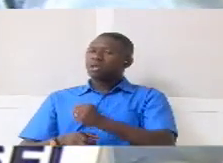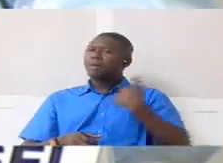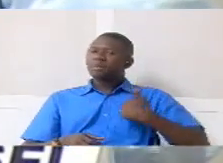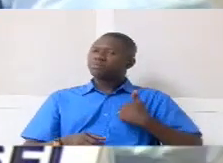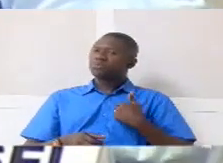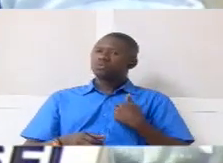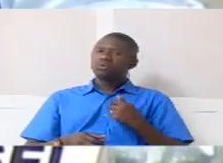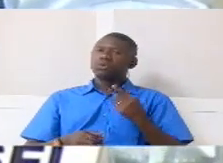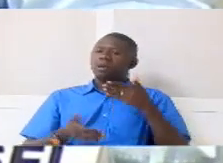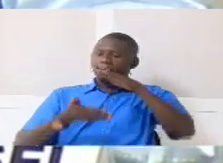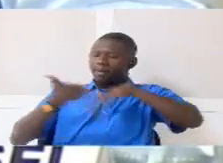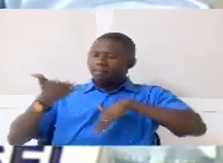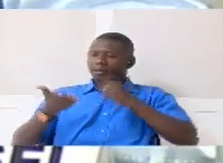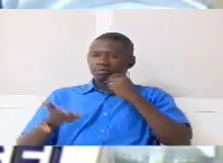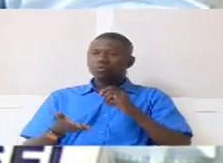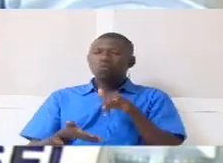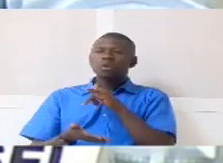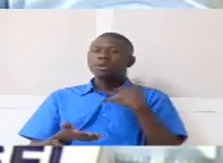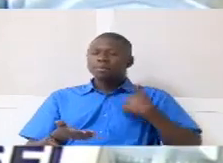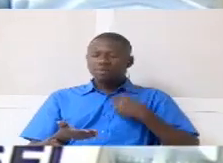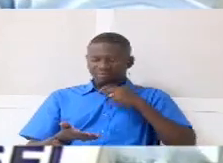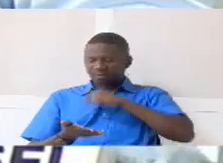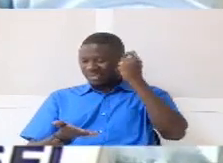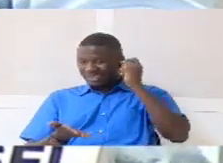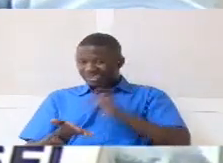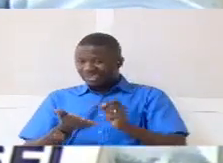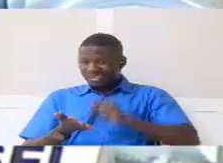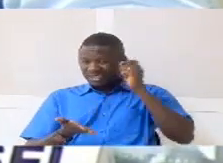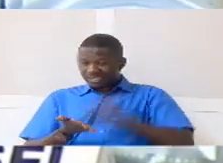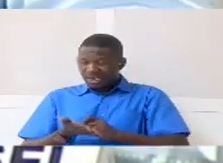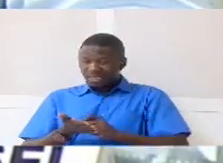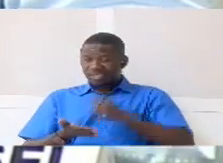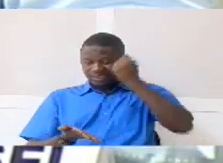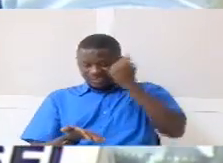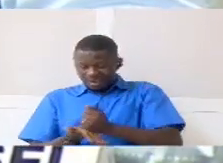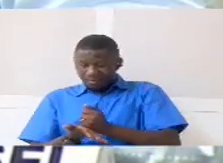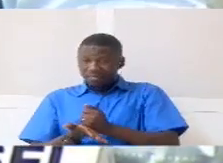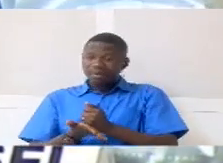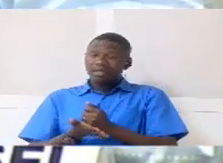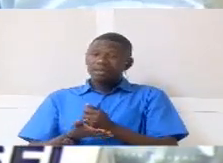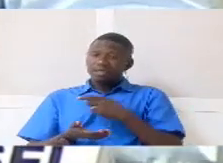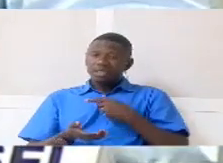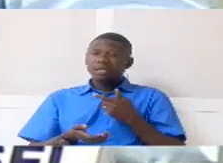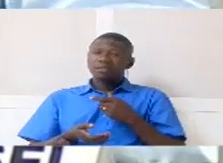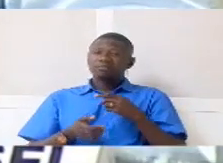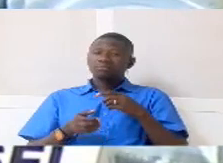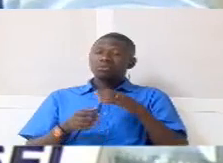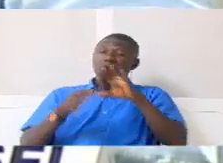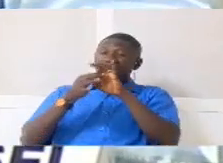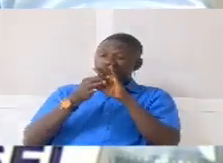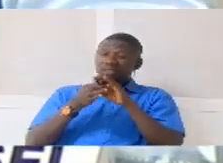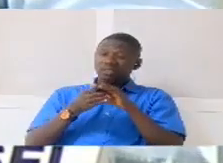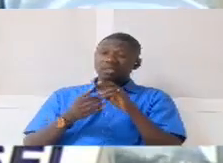which would have to be signed and stamped by the authority committing the person to prison. Have